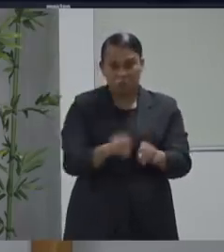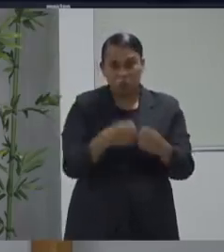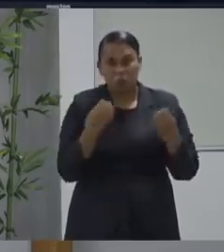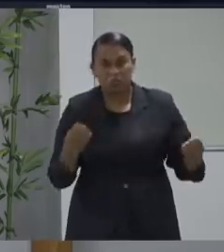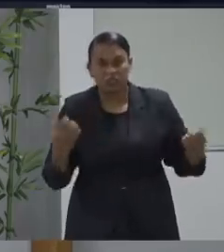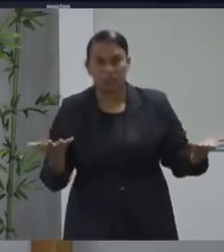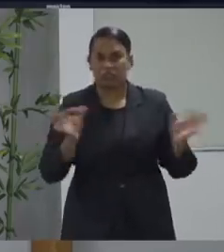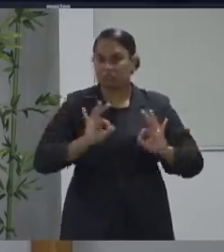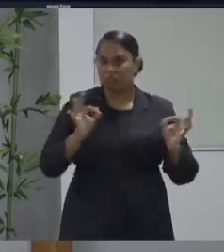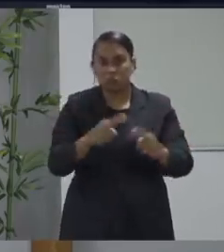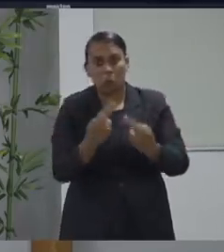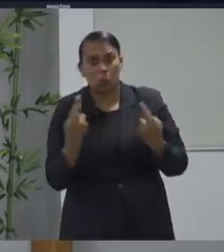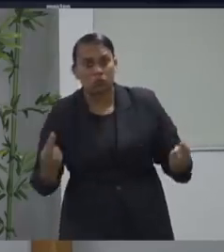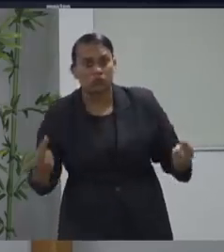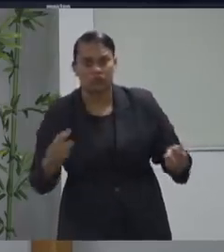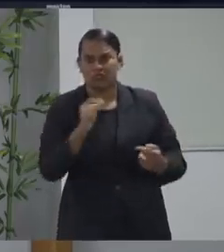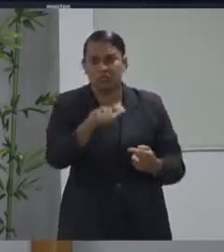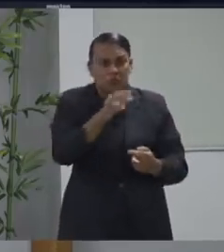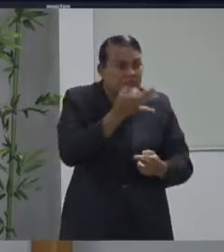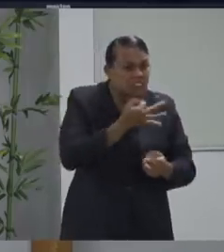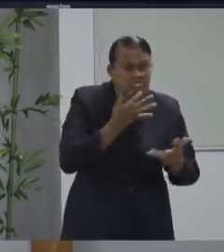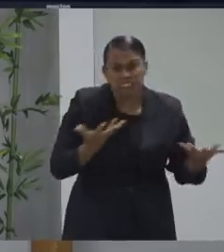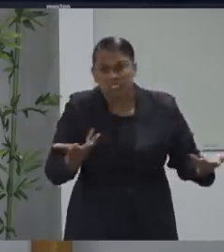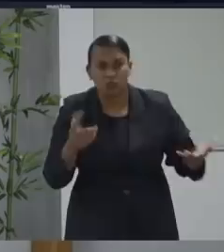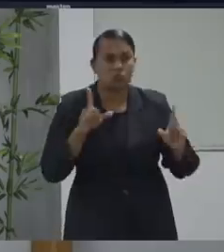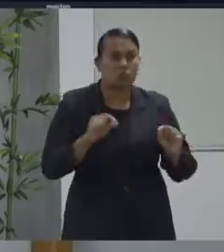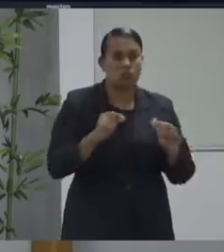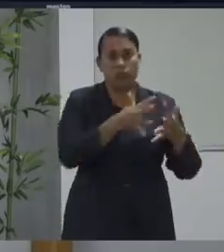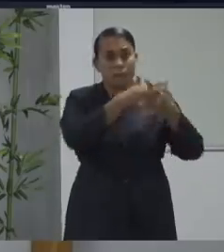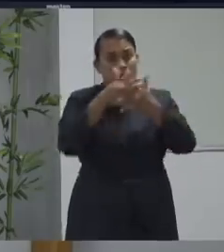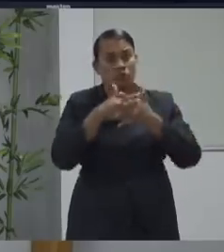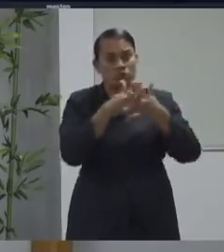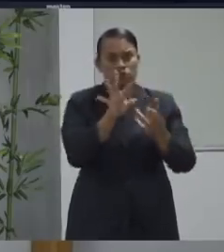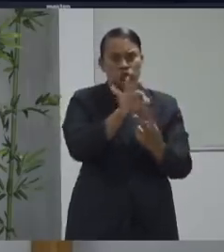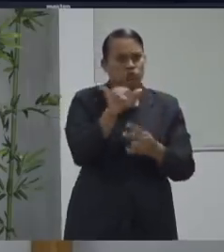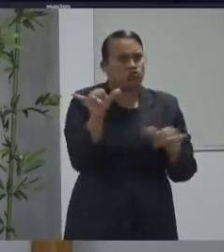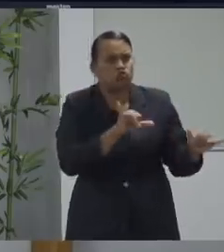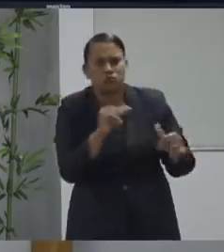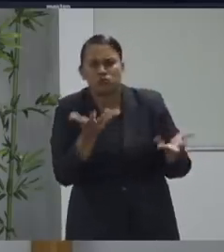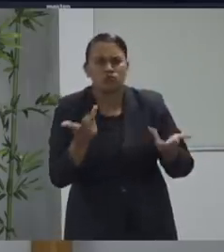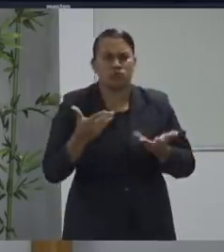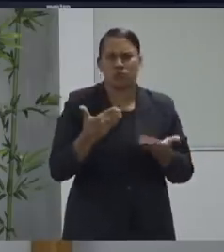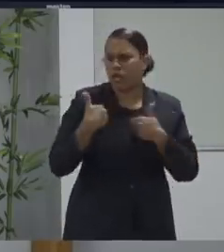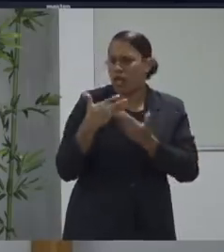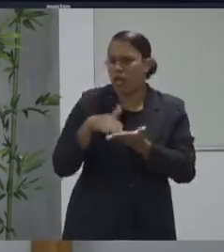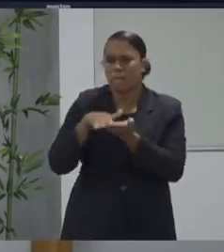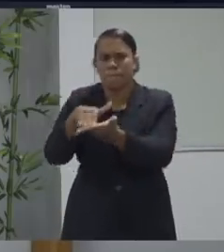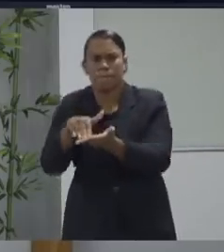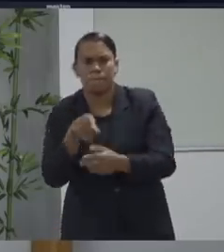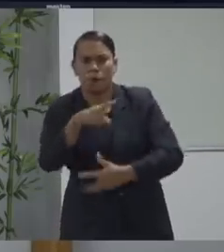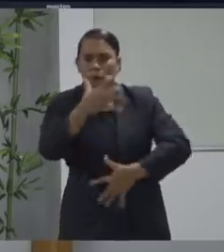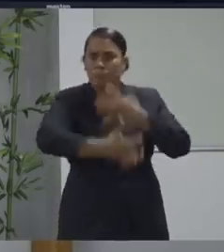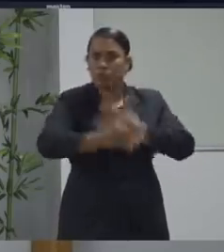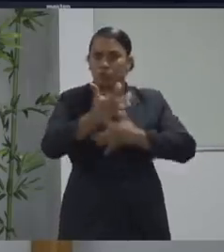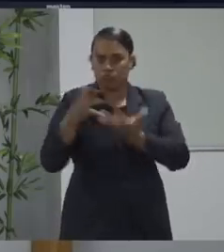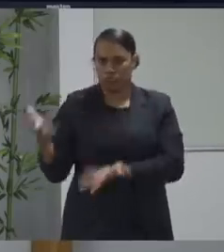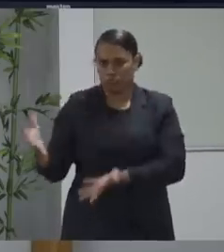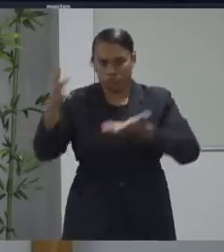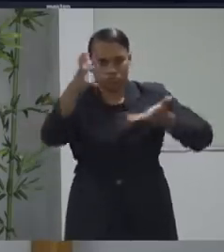Basically, they are having to choose who to treat, who gets a life-saving ventilator and who